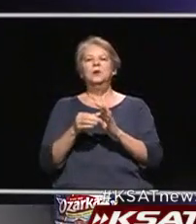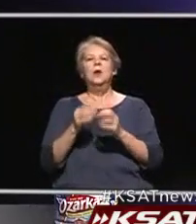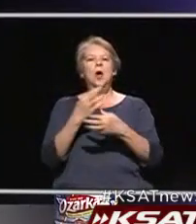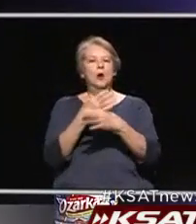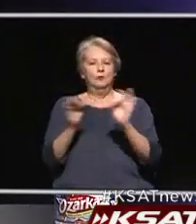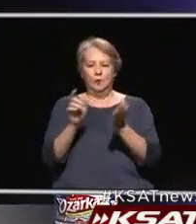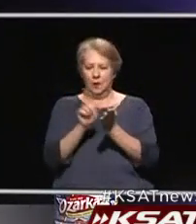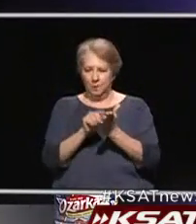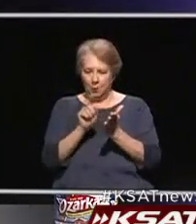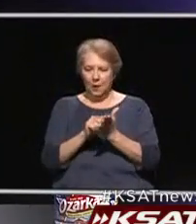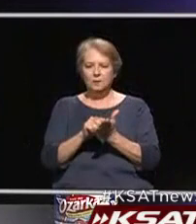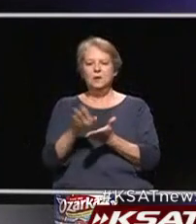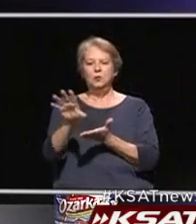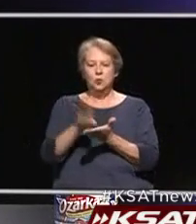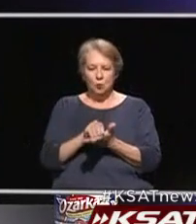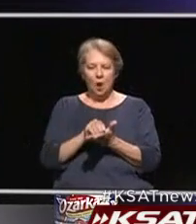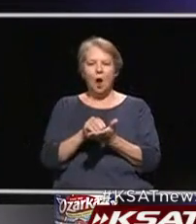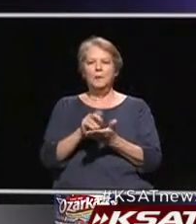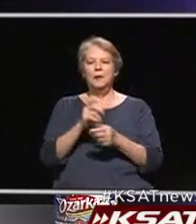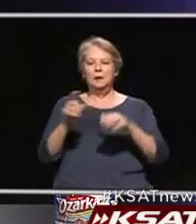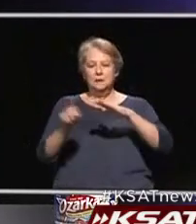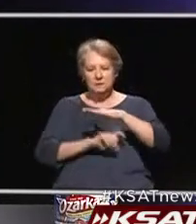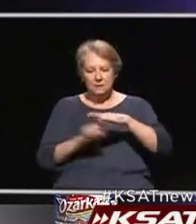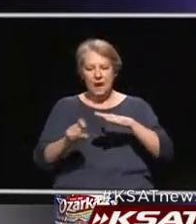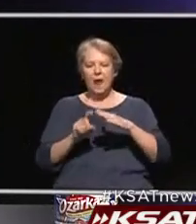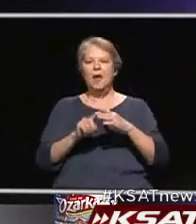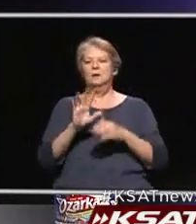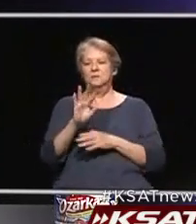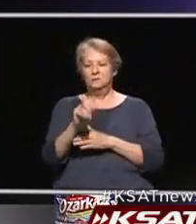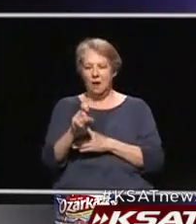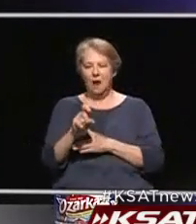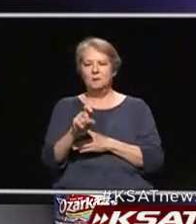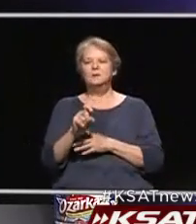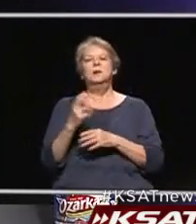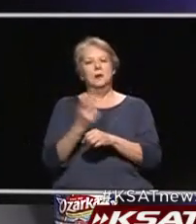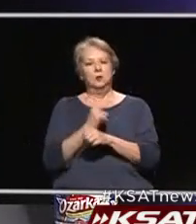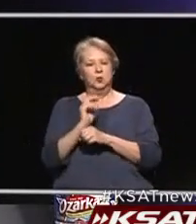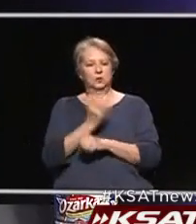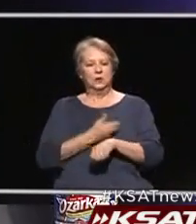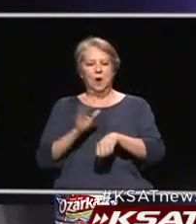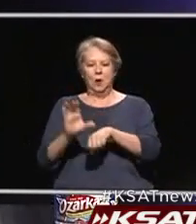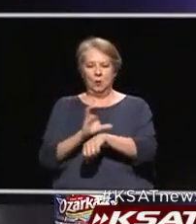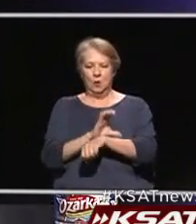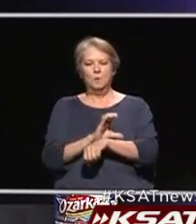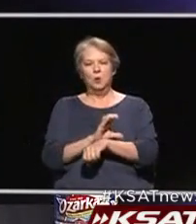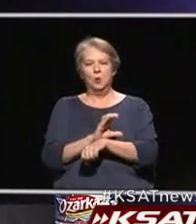them, copying, scanning, and faxing, and the use of our computers